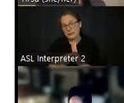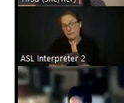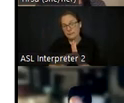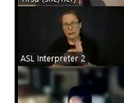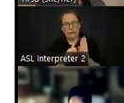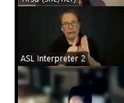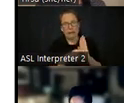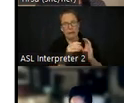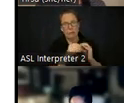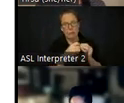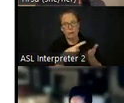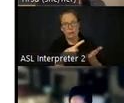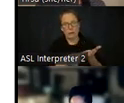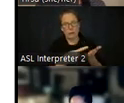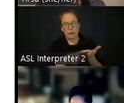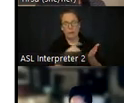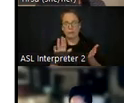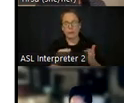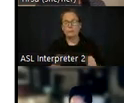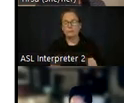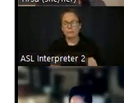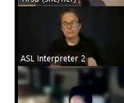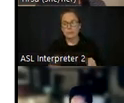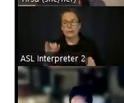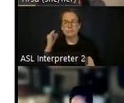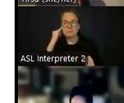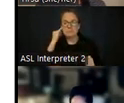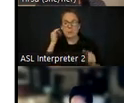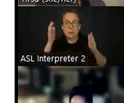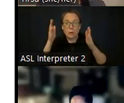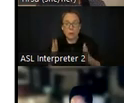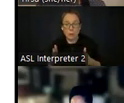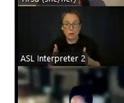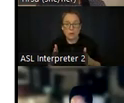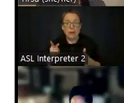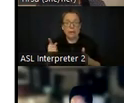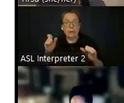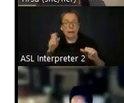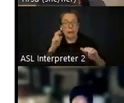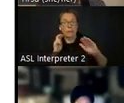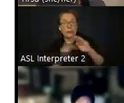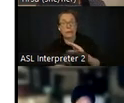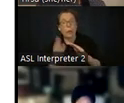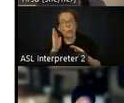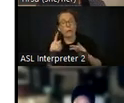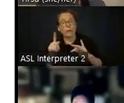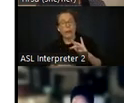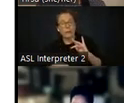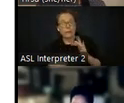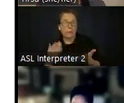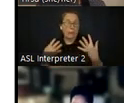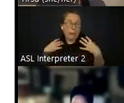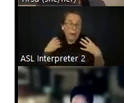in the removal section, but if someone has a foreseeable absence, health